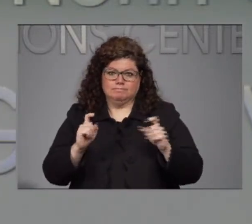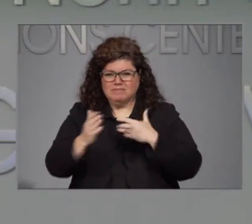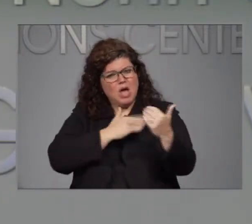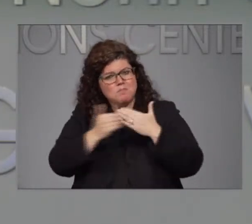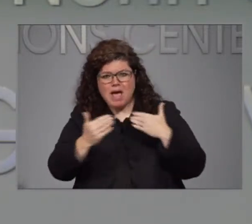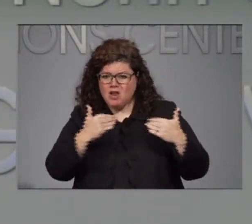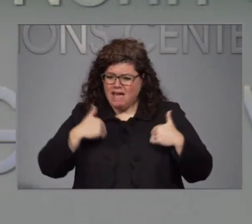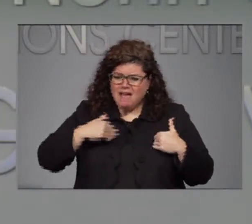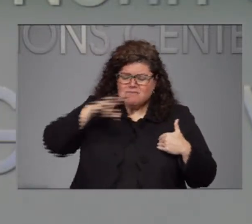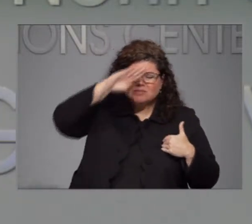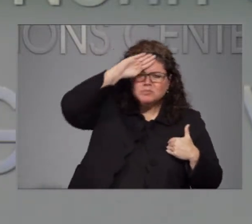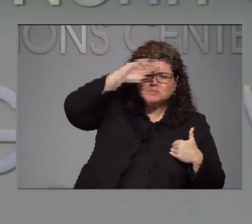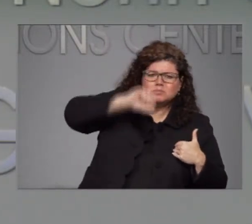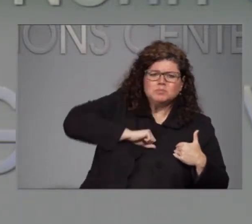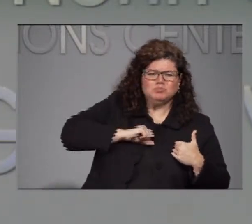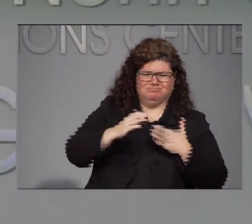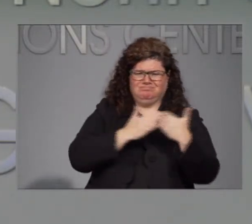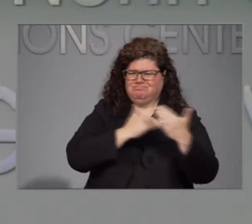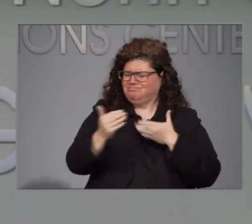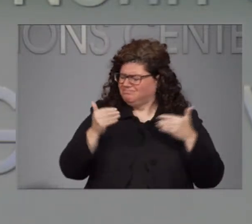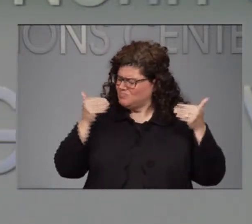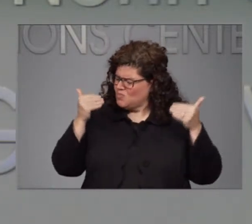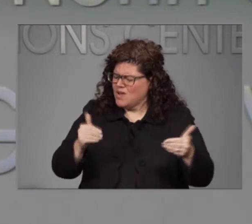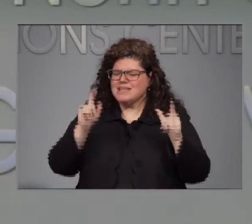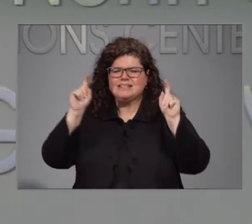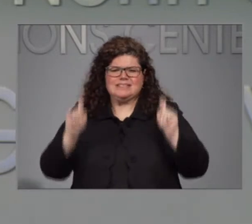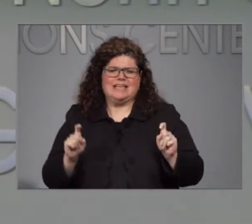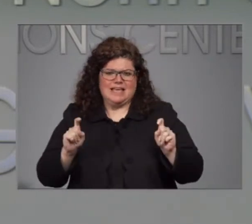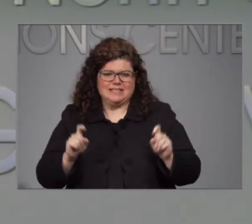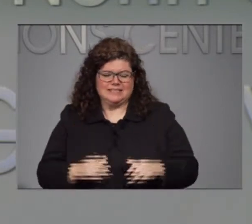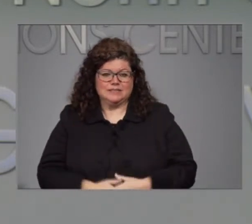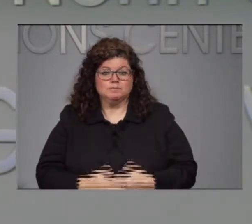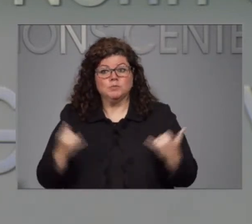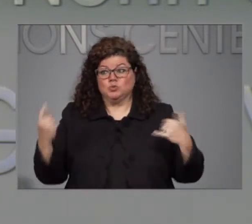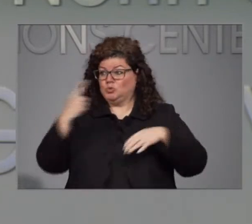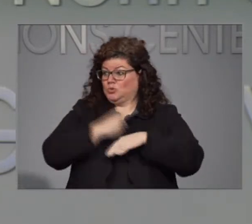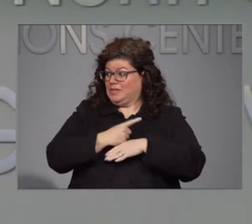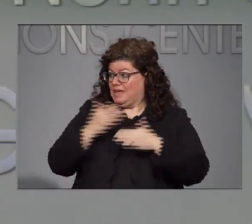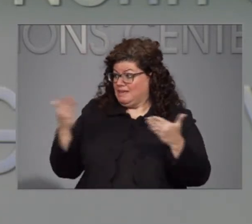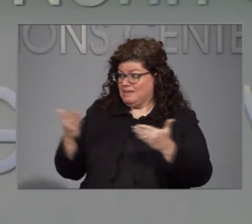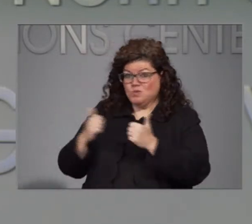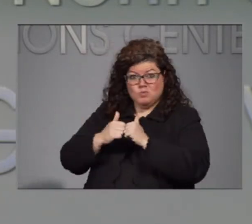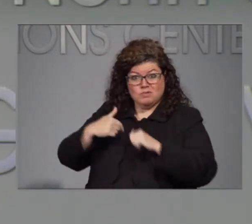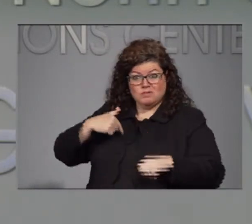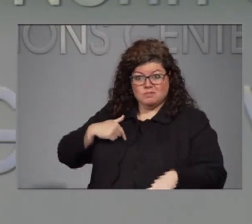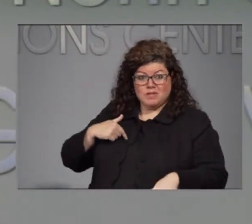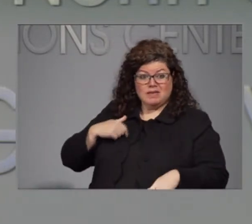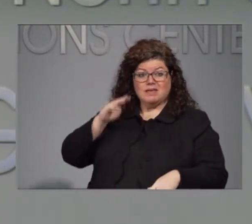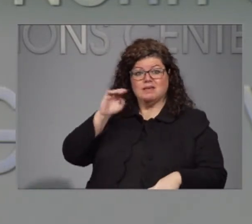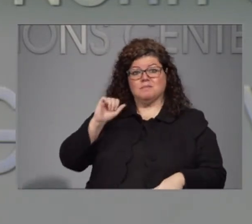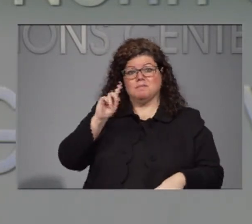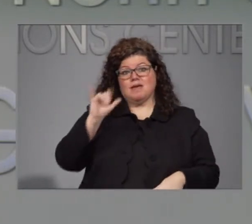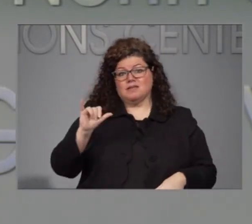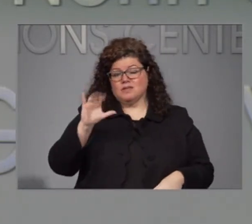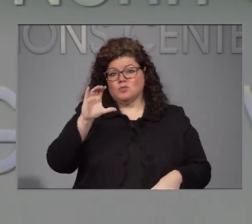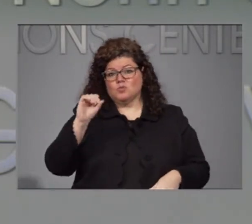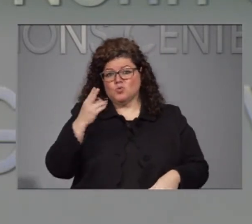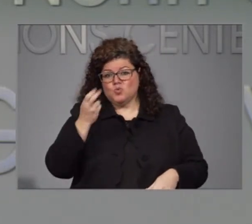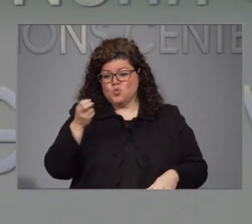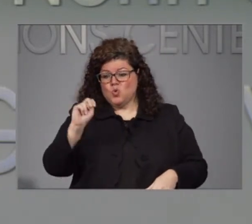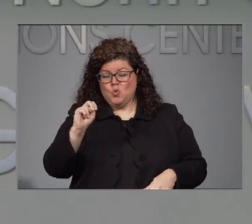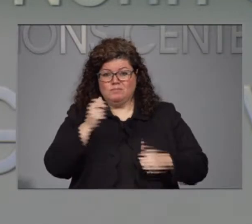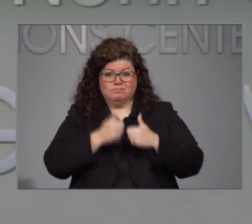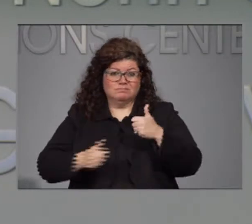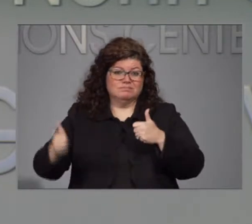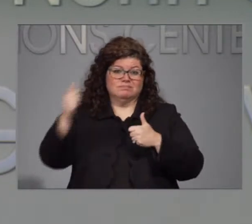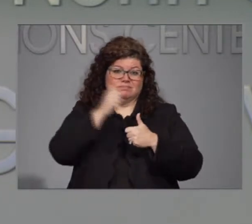our key metrics from Dr. Mandy Cohen, our Secretary of North Carolina's Department of Health and Human Services. And I'll hand it off